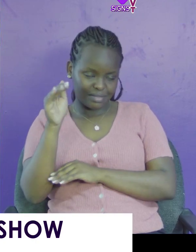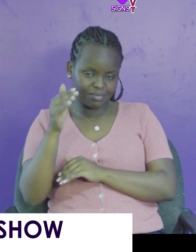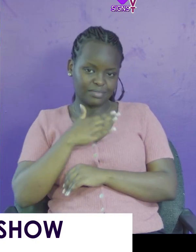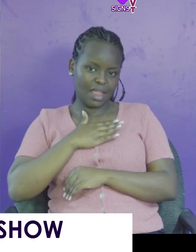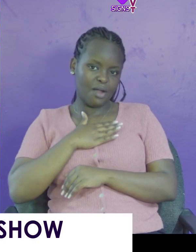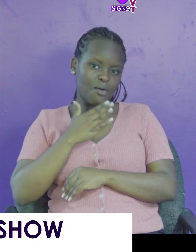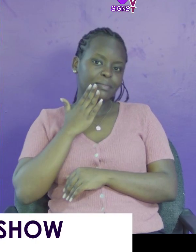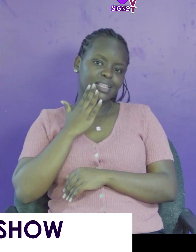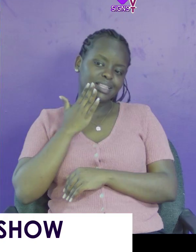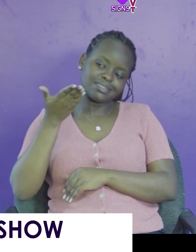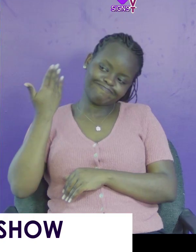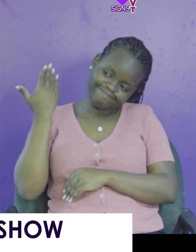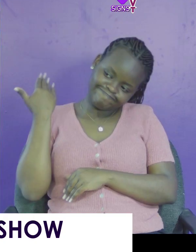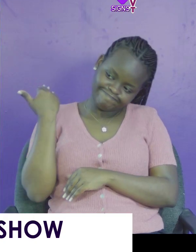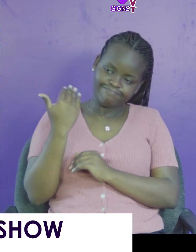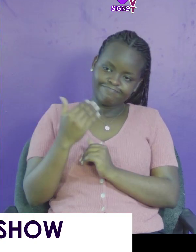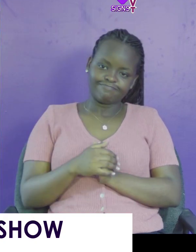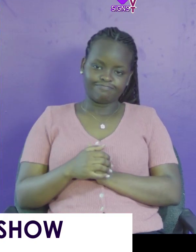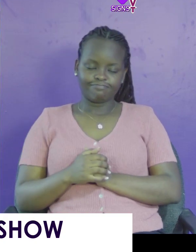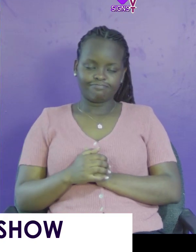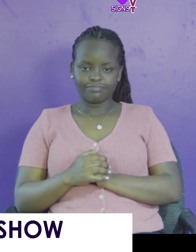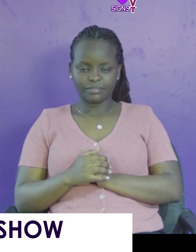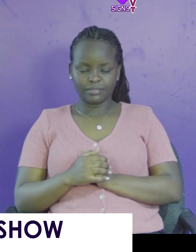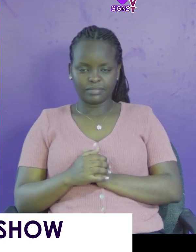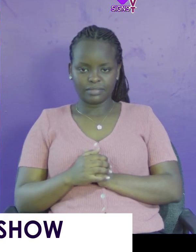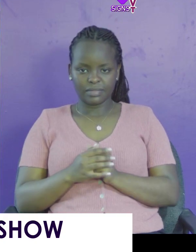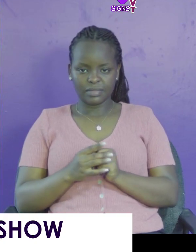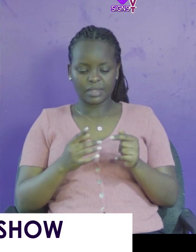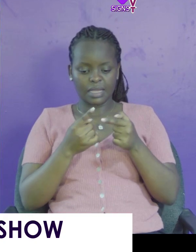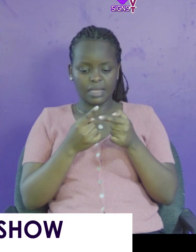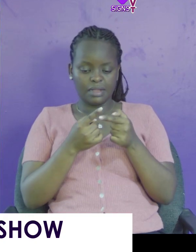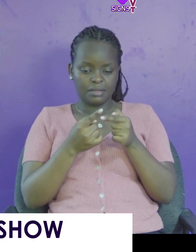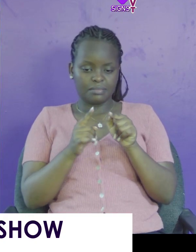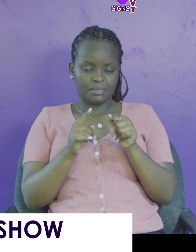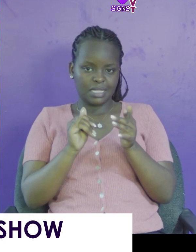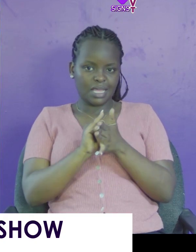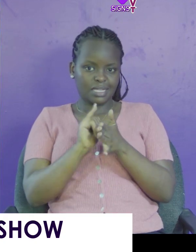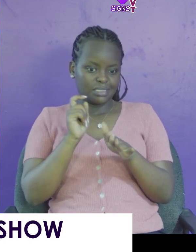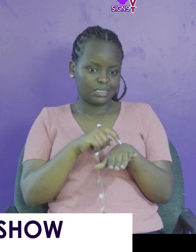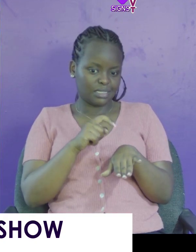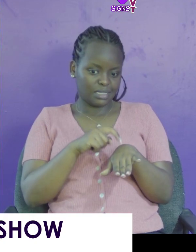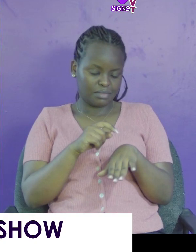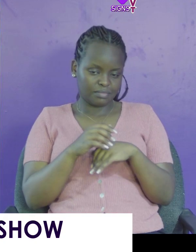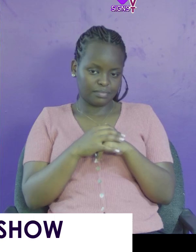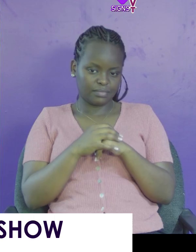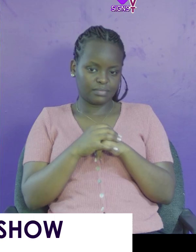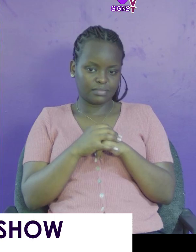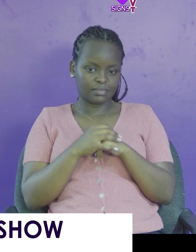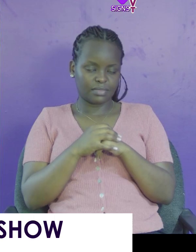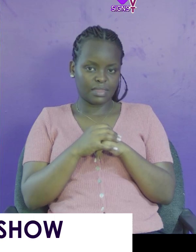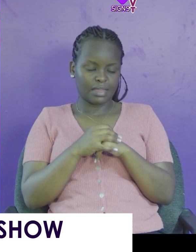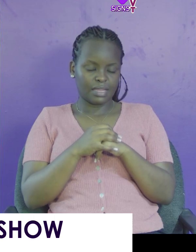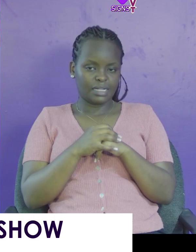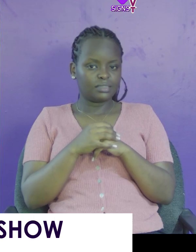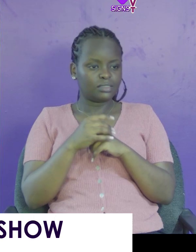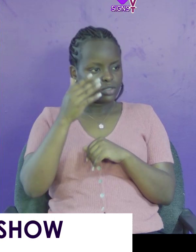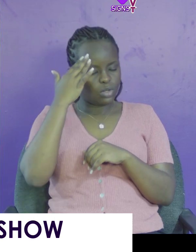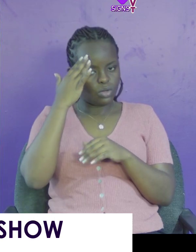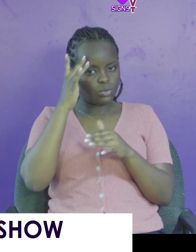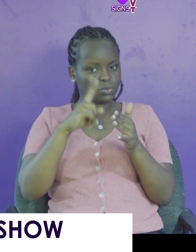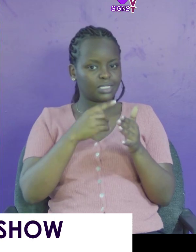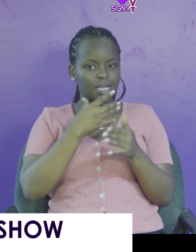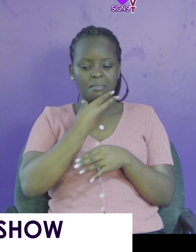our mothers or maybe our wives. But Yes. that is the moment that we begin to realize that a man has